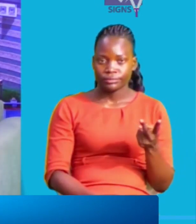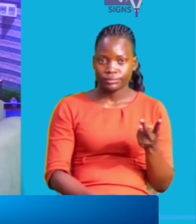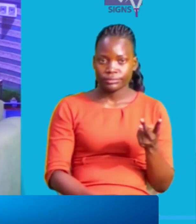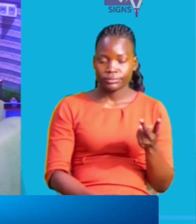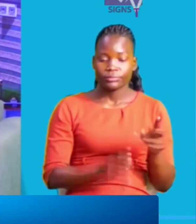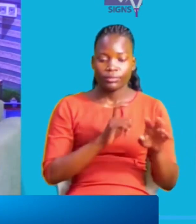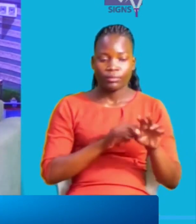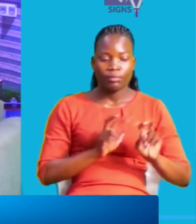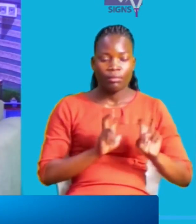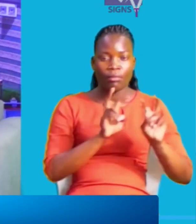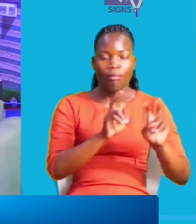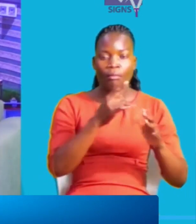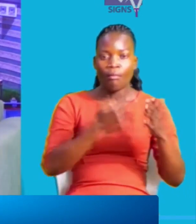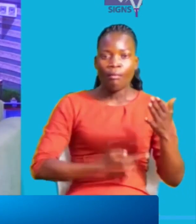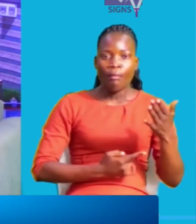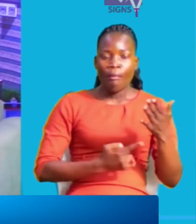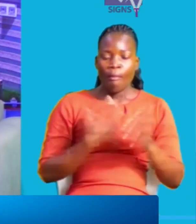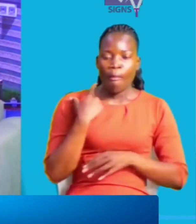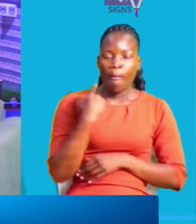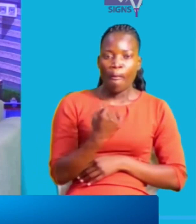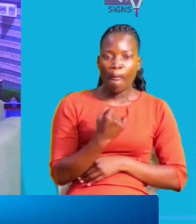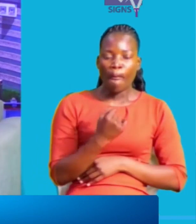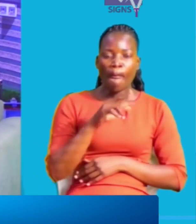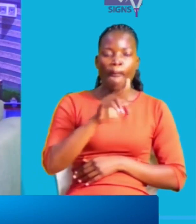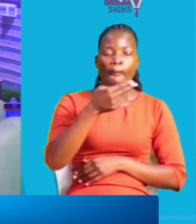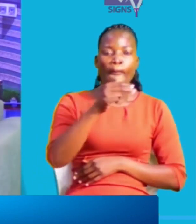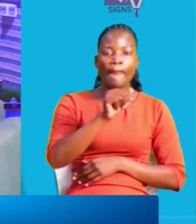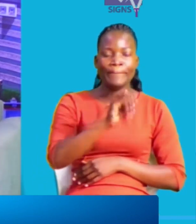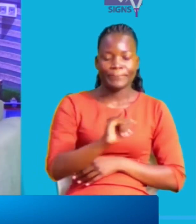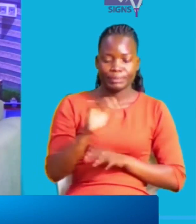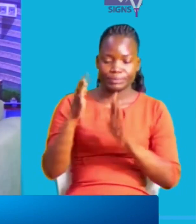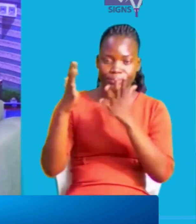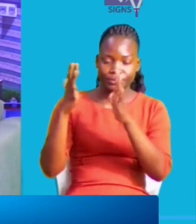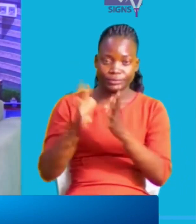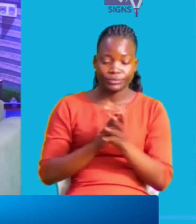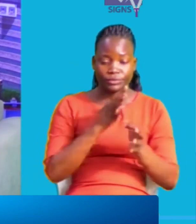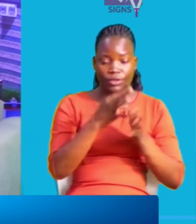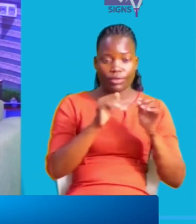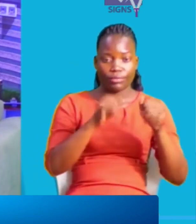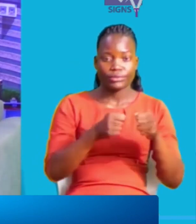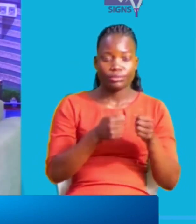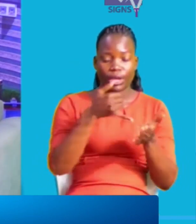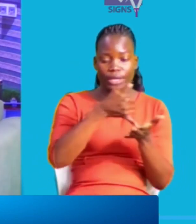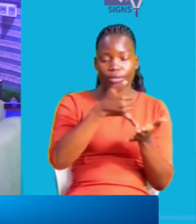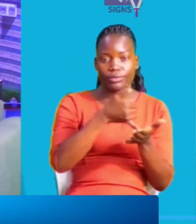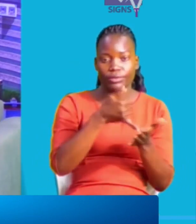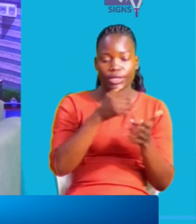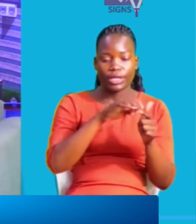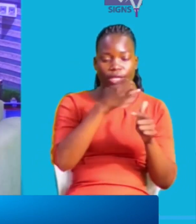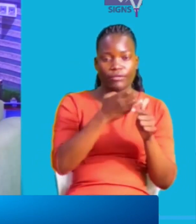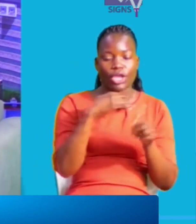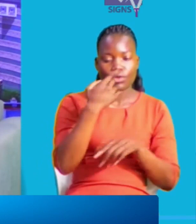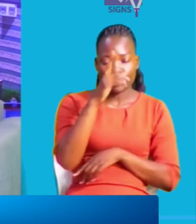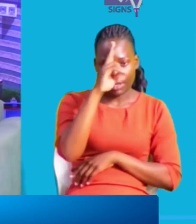when you look at recently the OI festival, yes, if you can include even the police